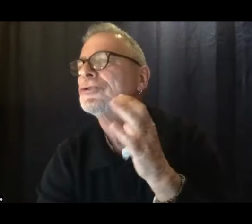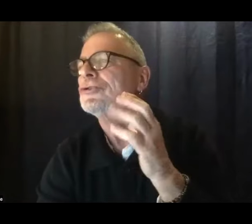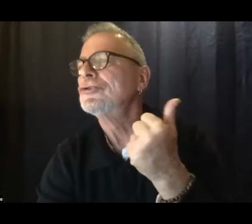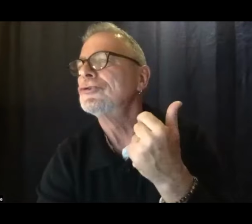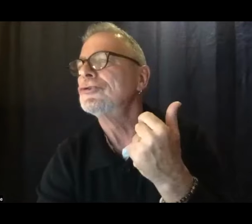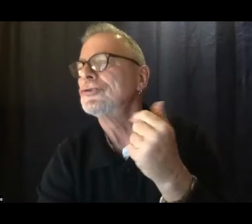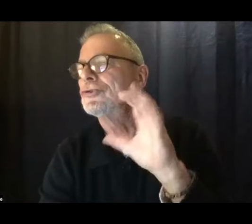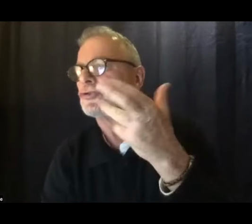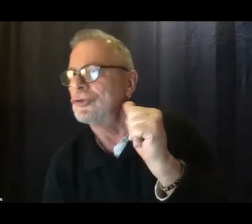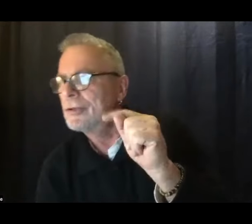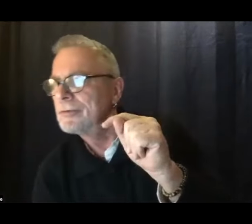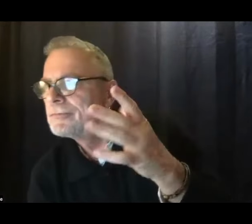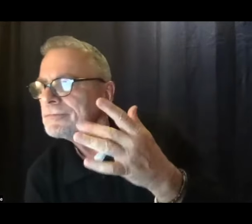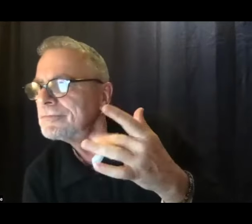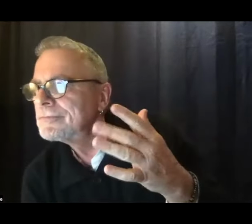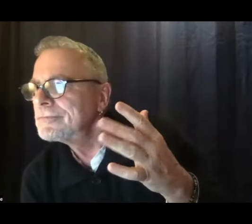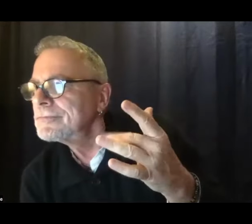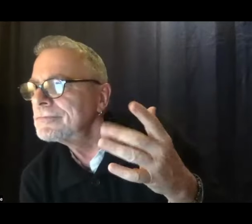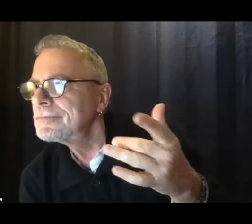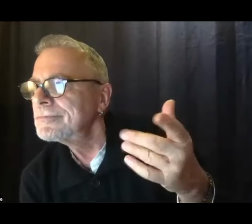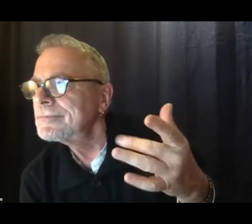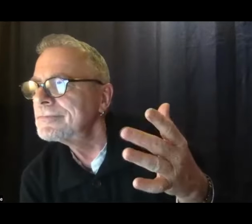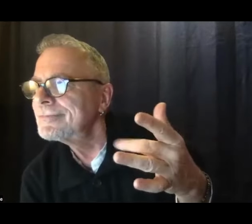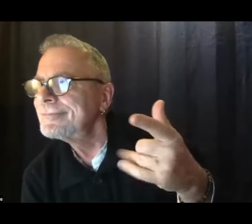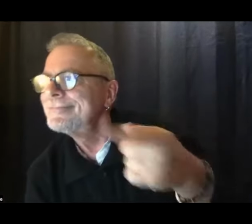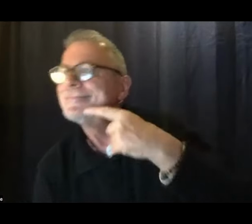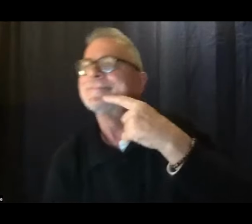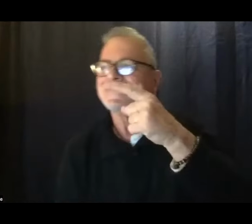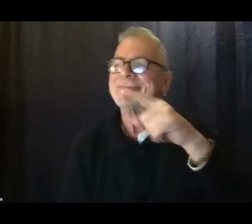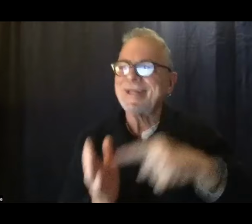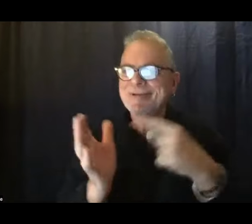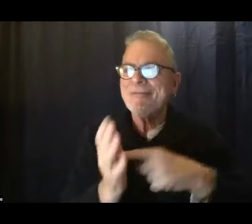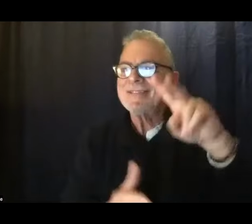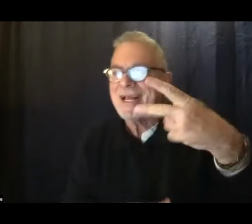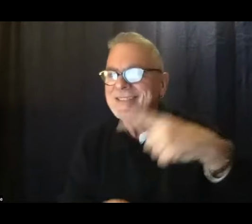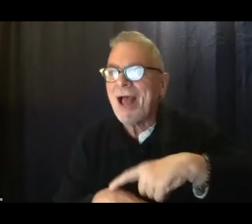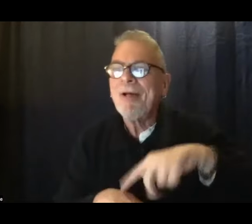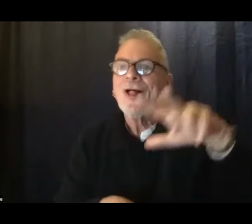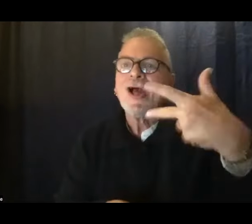got the thumbs up. Now I'm going to go ahead and look at the chat because some things have been popping up.